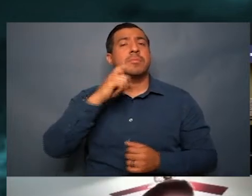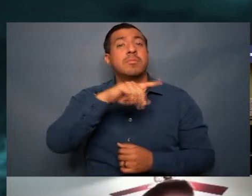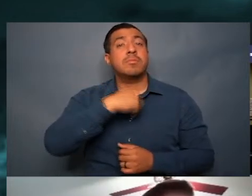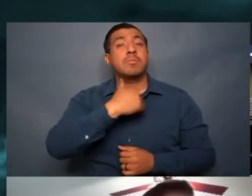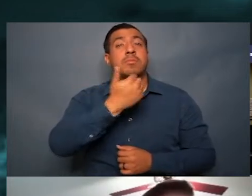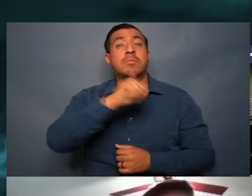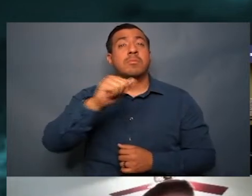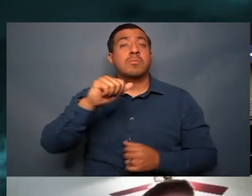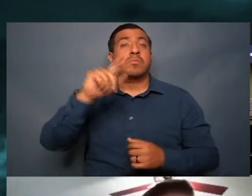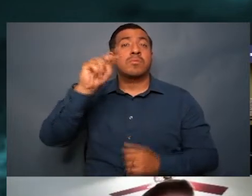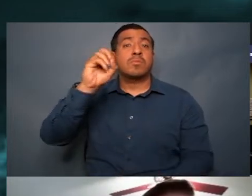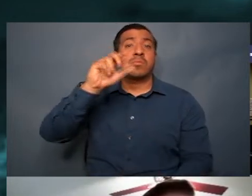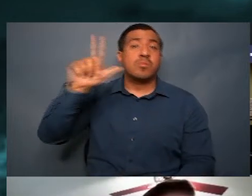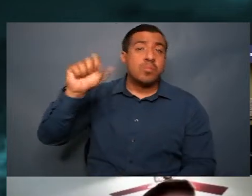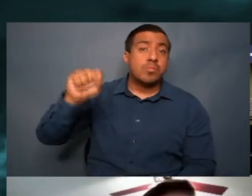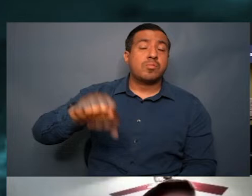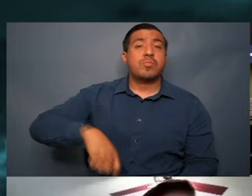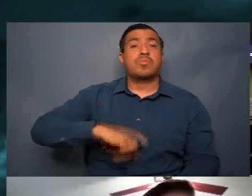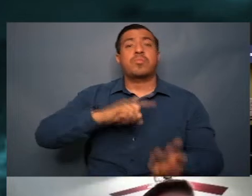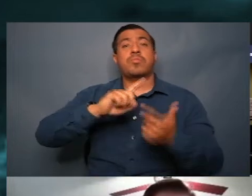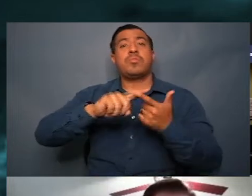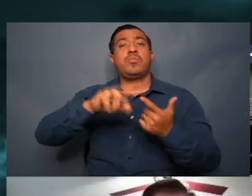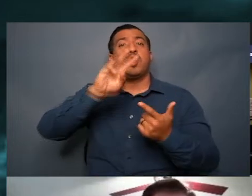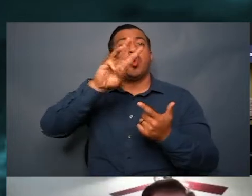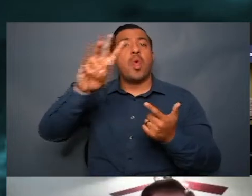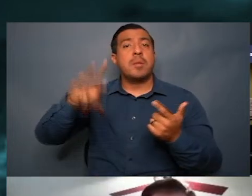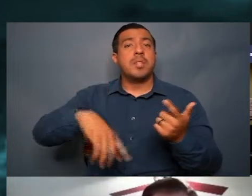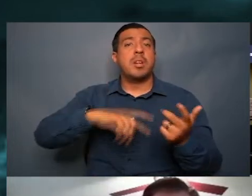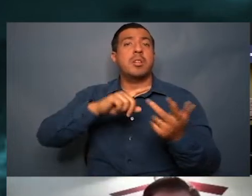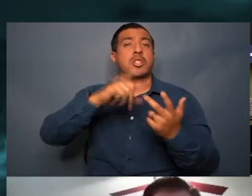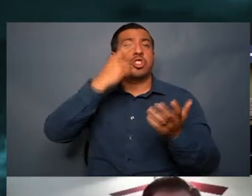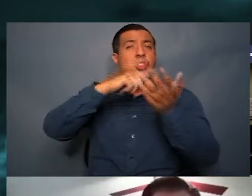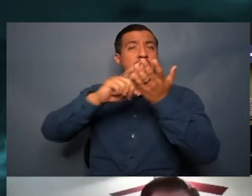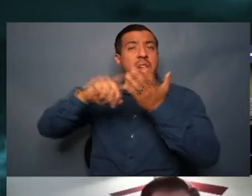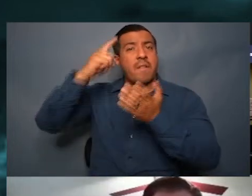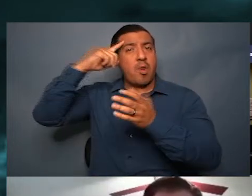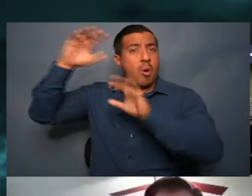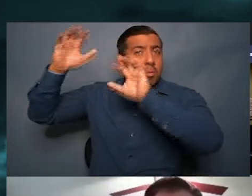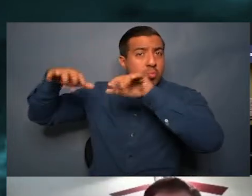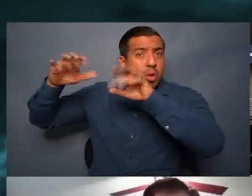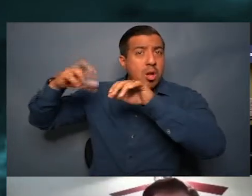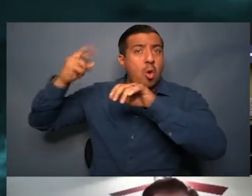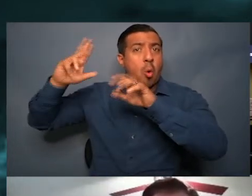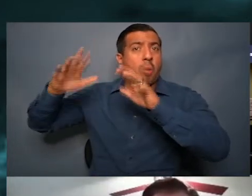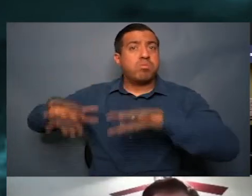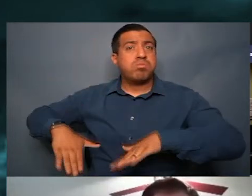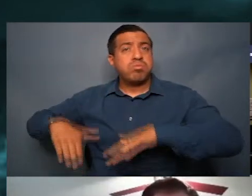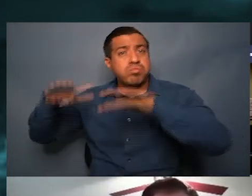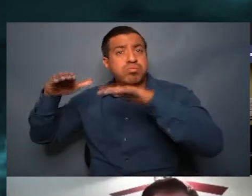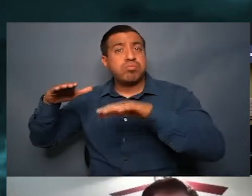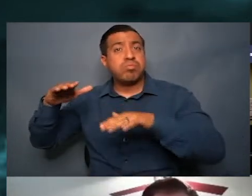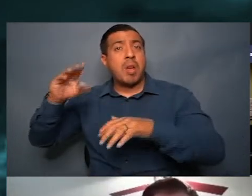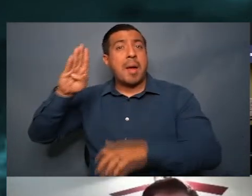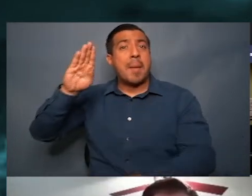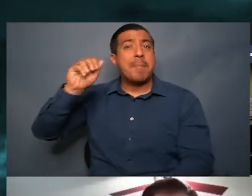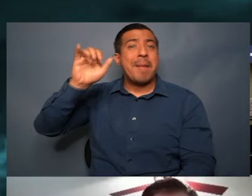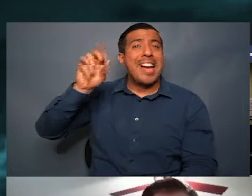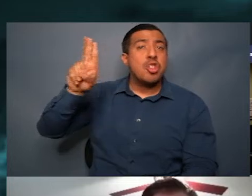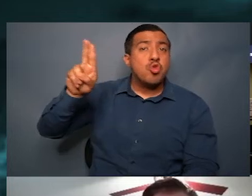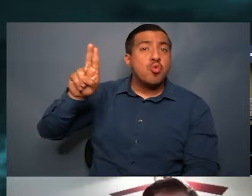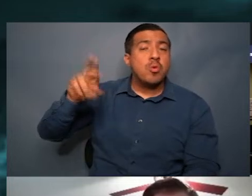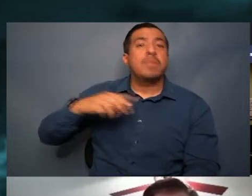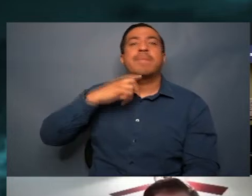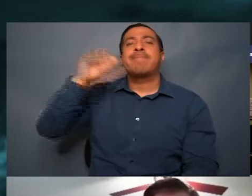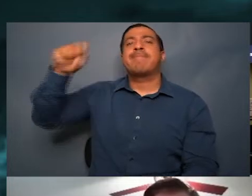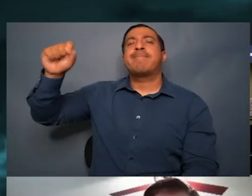or websites for checking rainfall, status of river, bayous? I mean, that's probably applicable even right now. Yeah, absolutely. We've